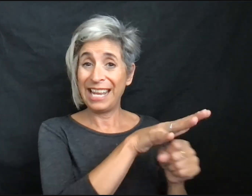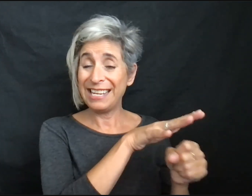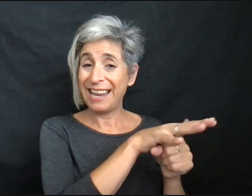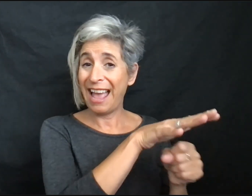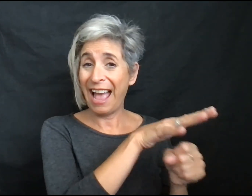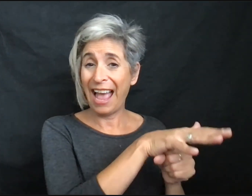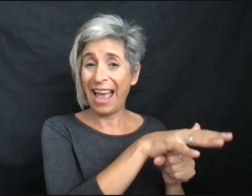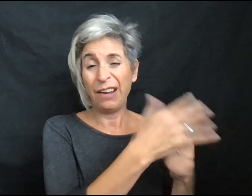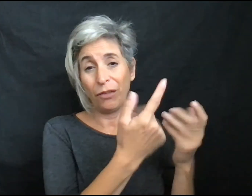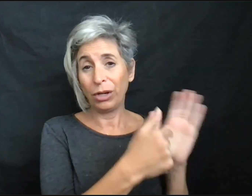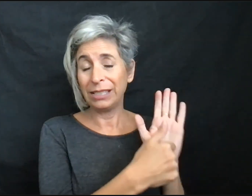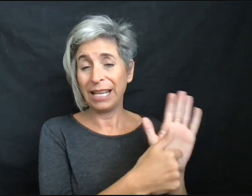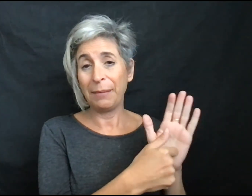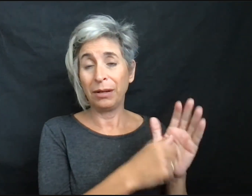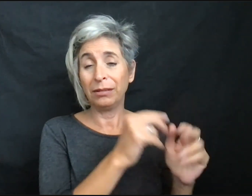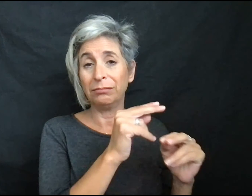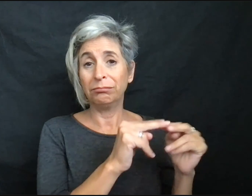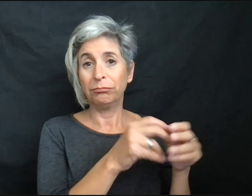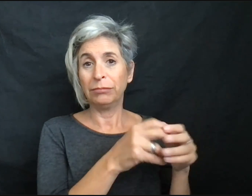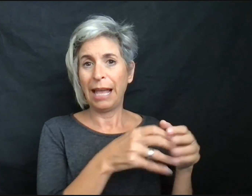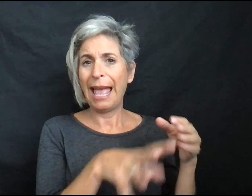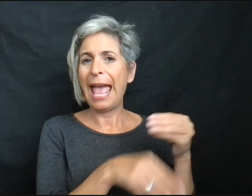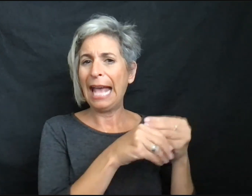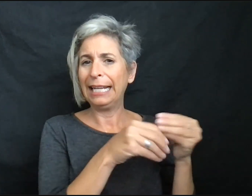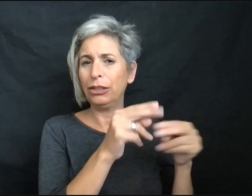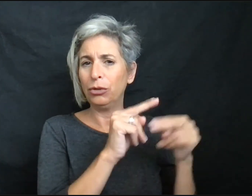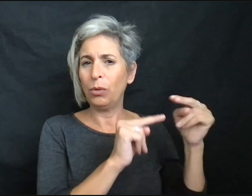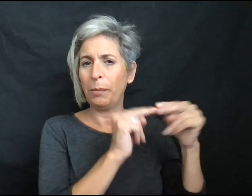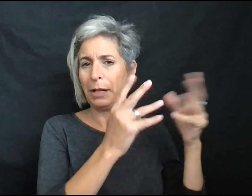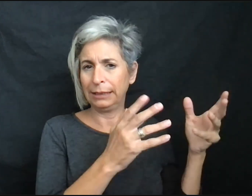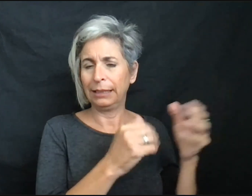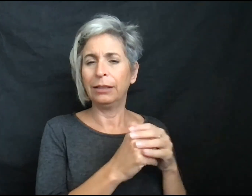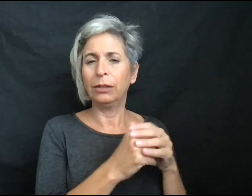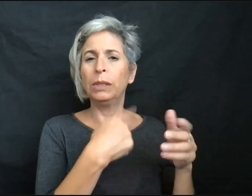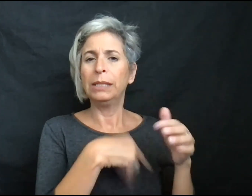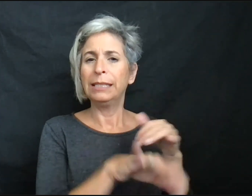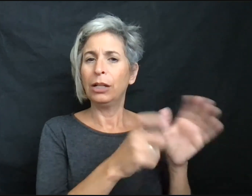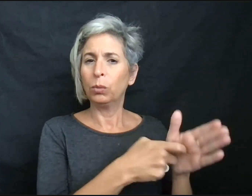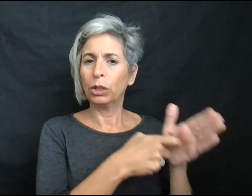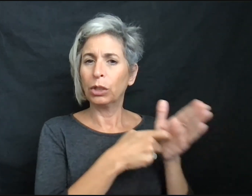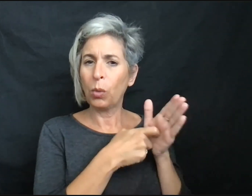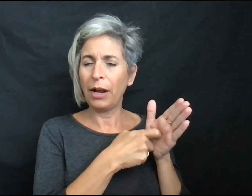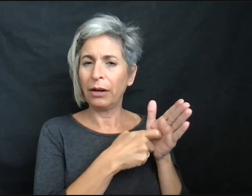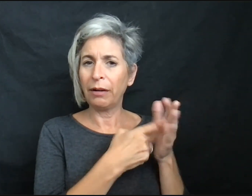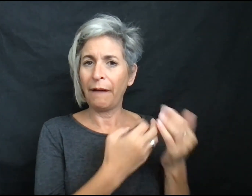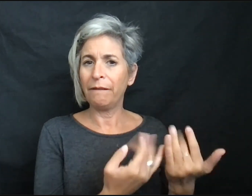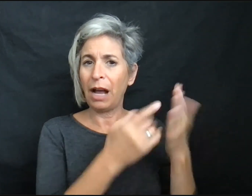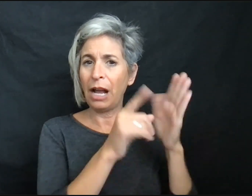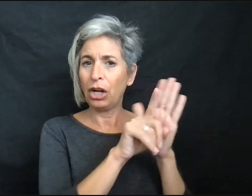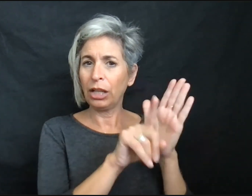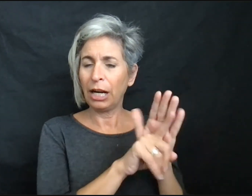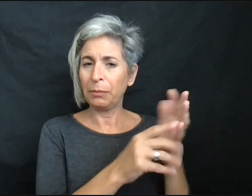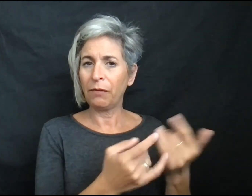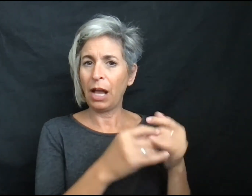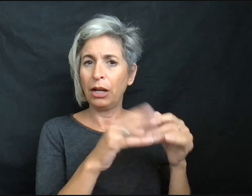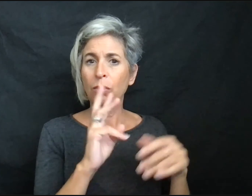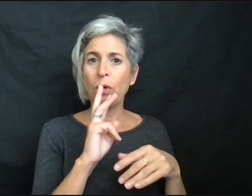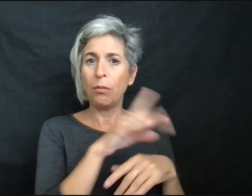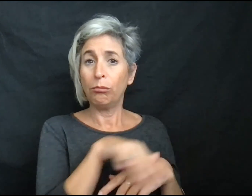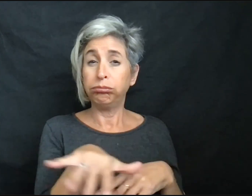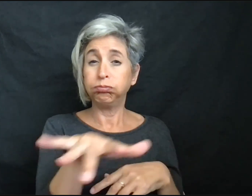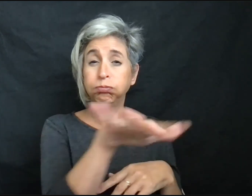let's say a build out, we still require fire alarms, fire sprinklers, any